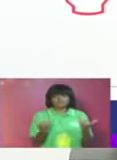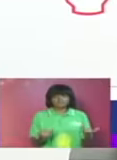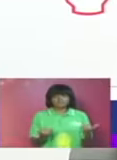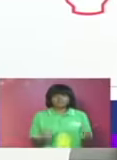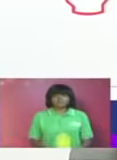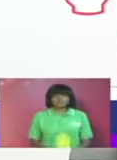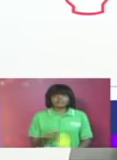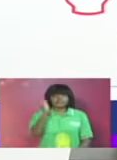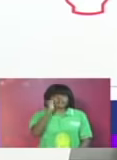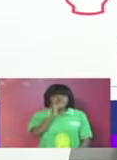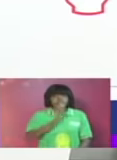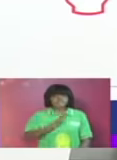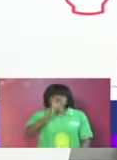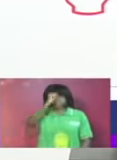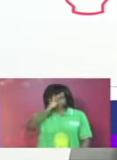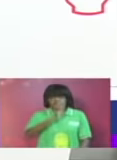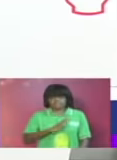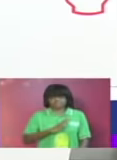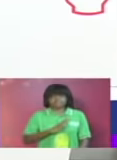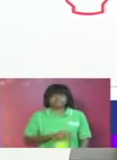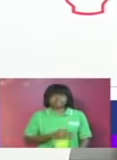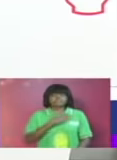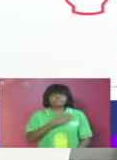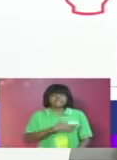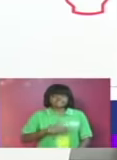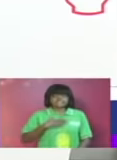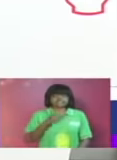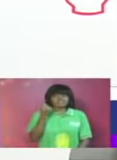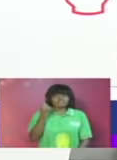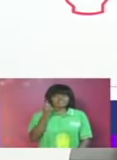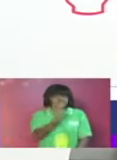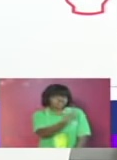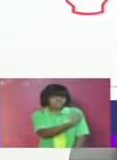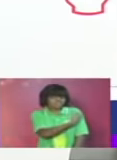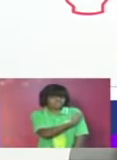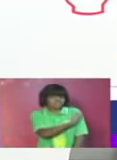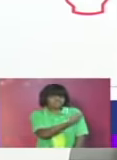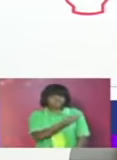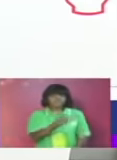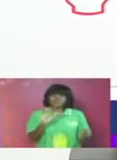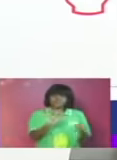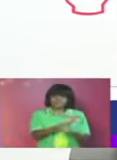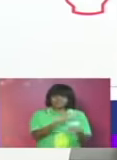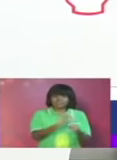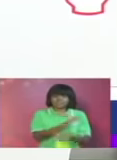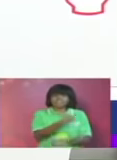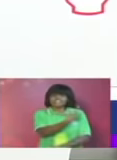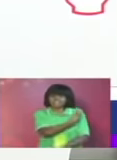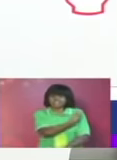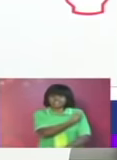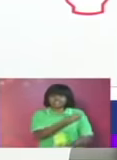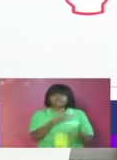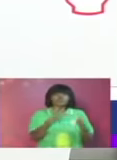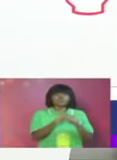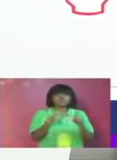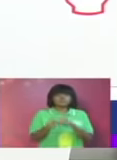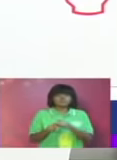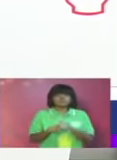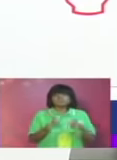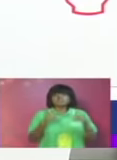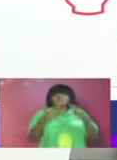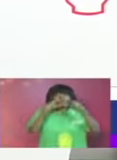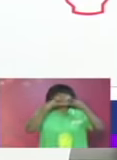gentlemen, vaccination and complete vaccination in tandem with practicing the 3 W's, wash our